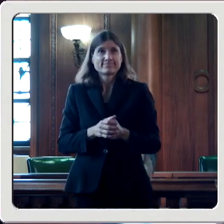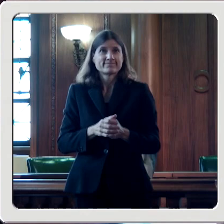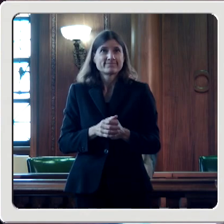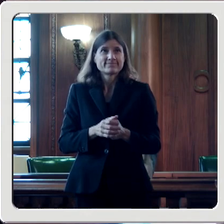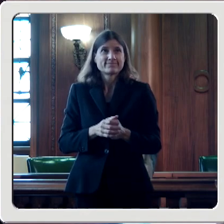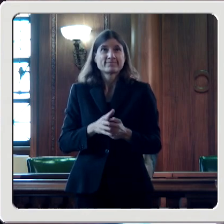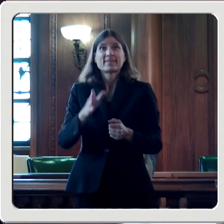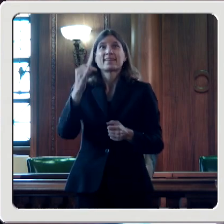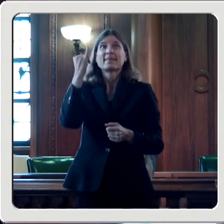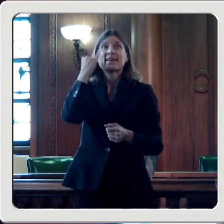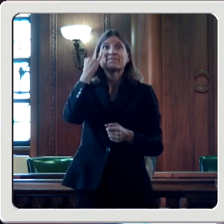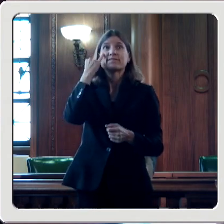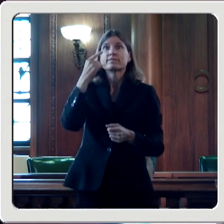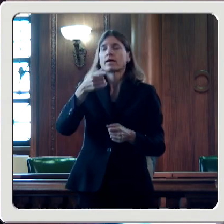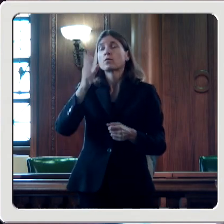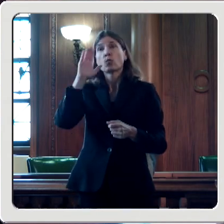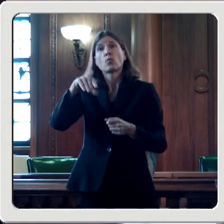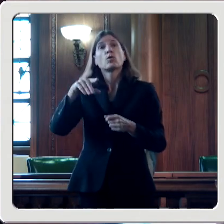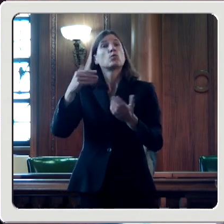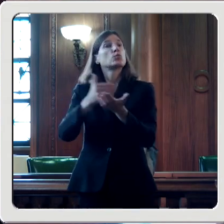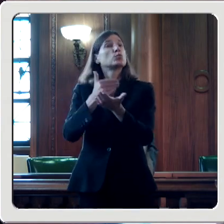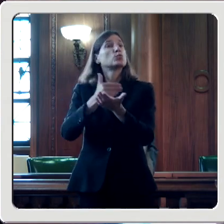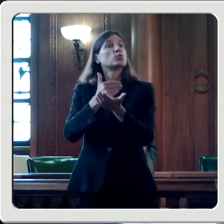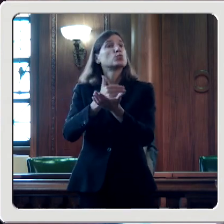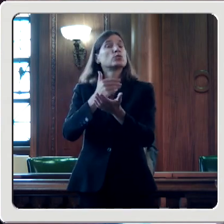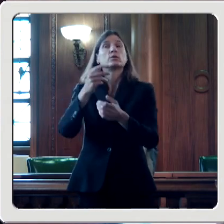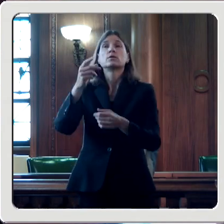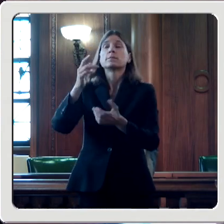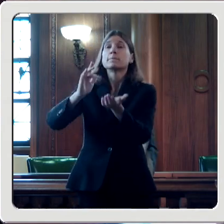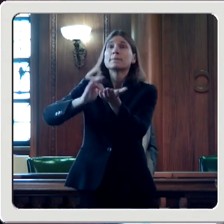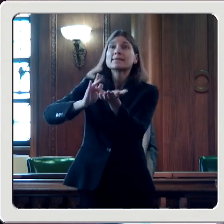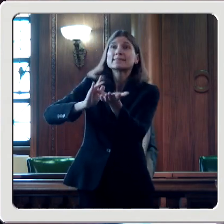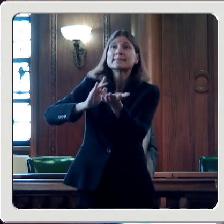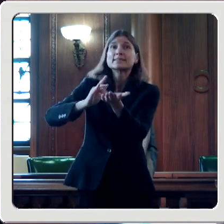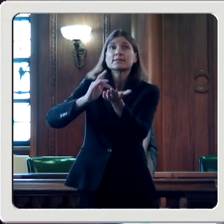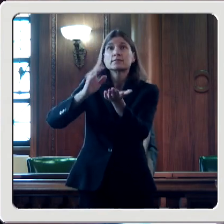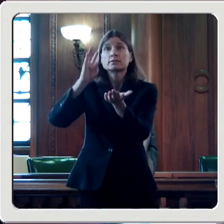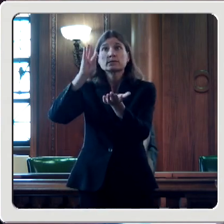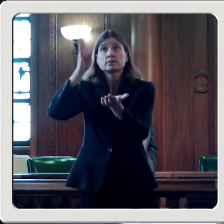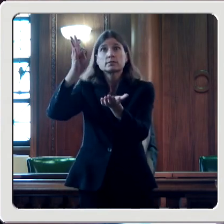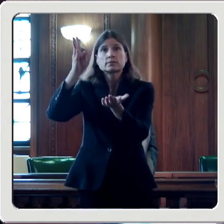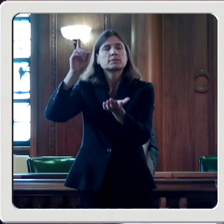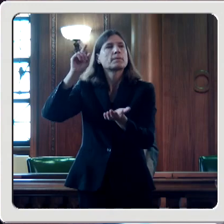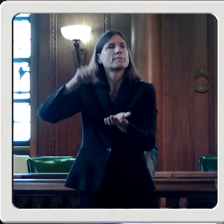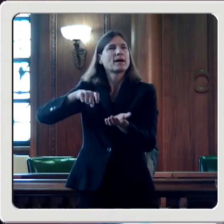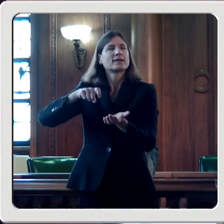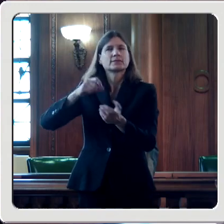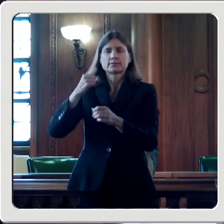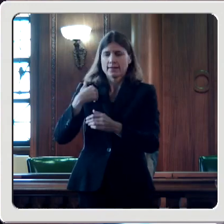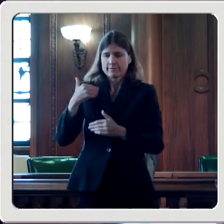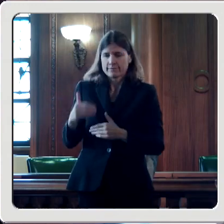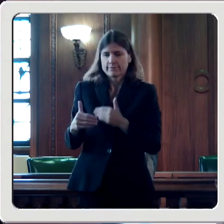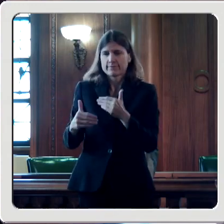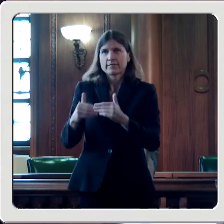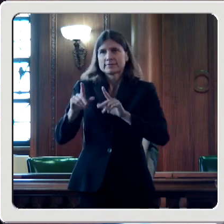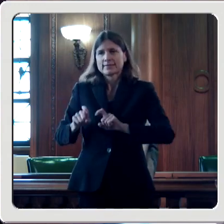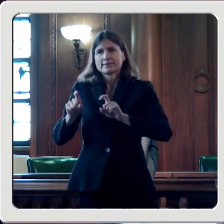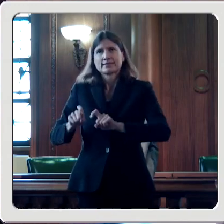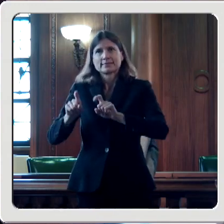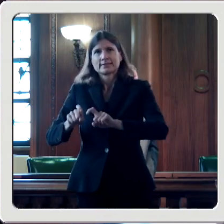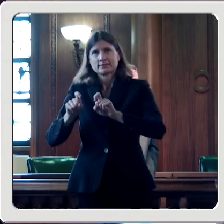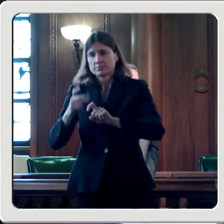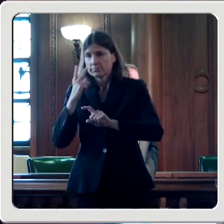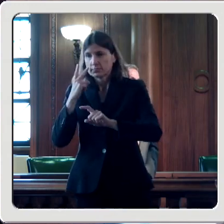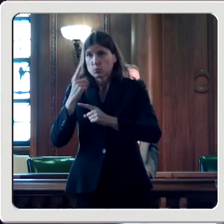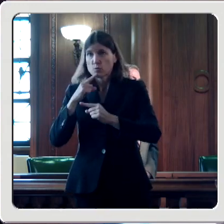is brought to market. I do want to mention that there have been many products and some medications that